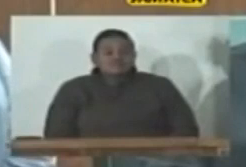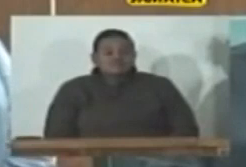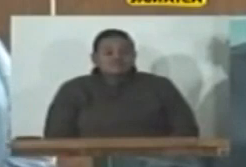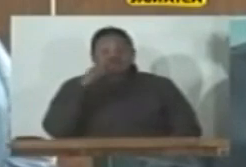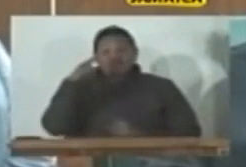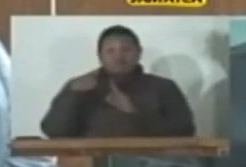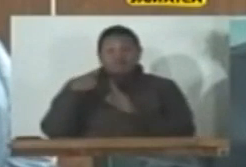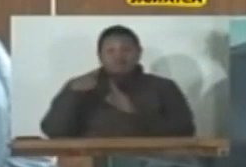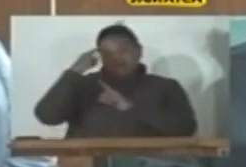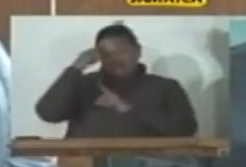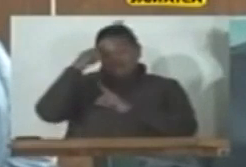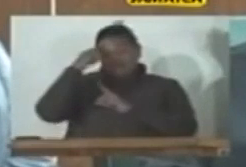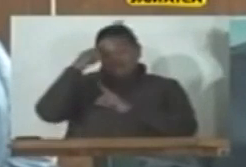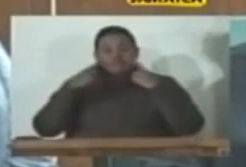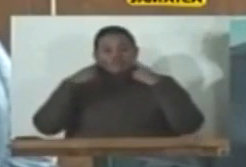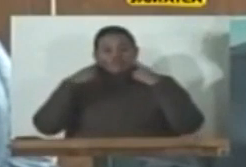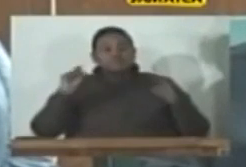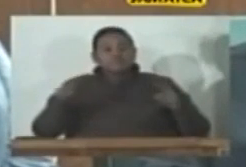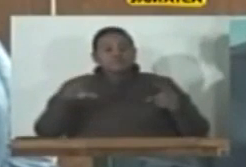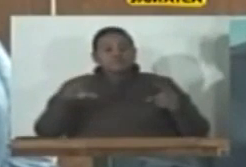Jamaican people.